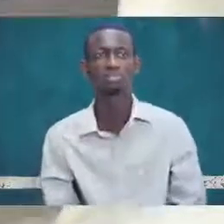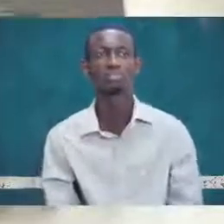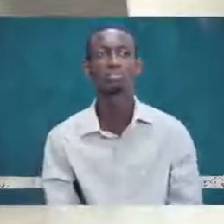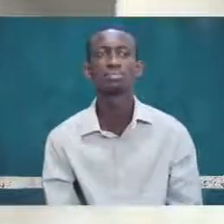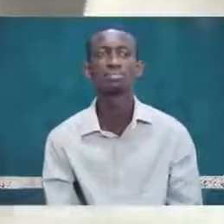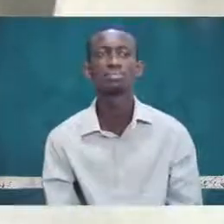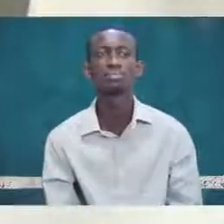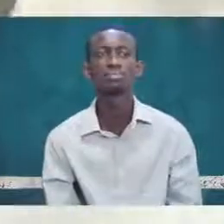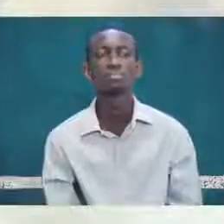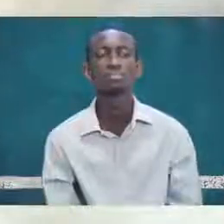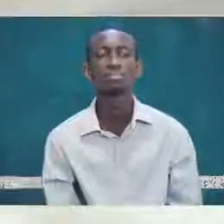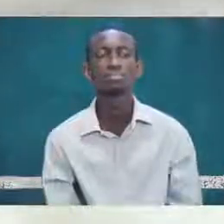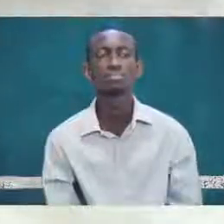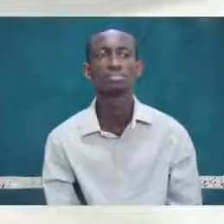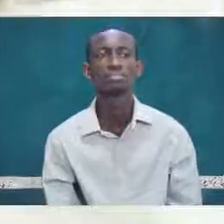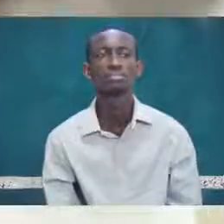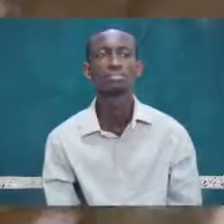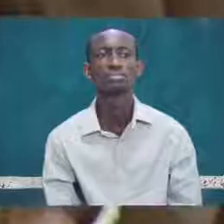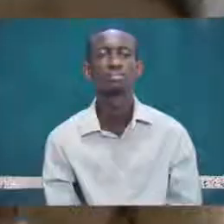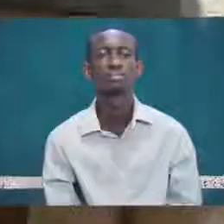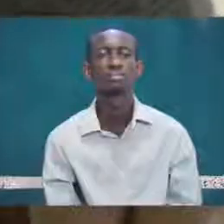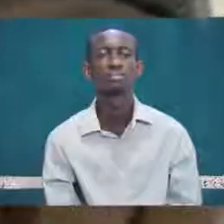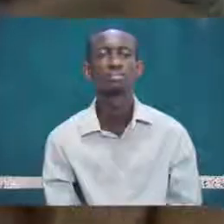Just put it in there.